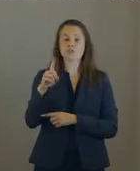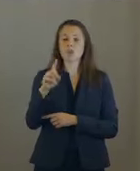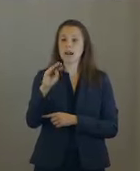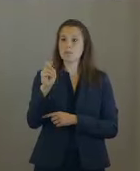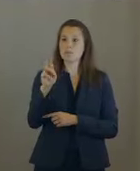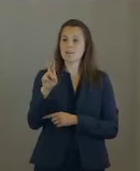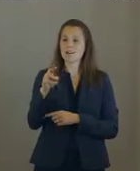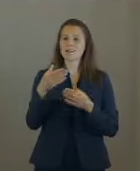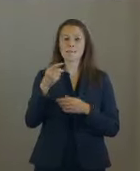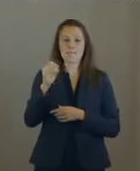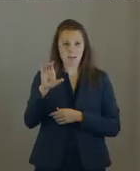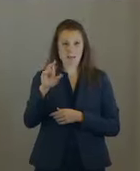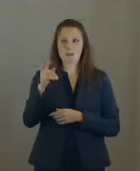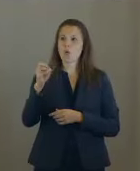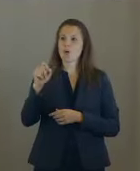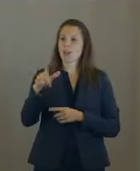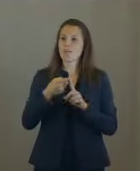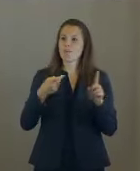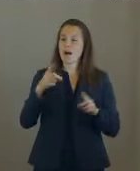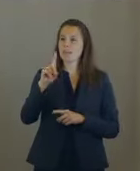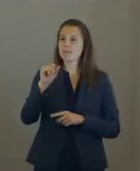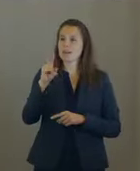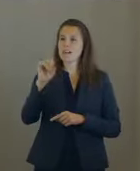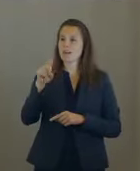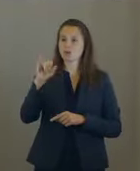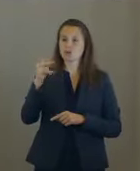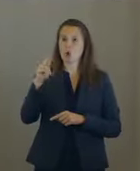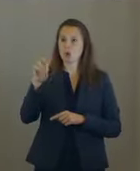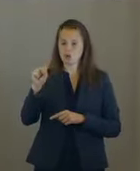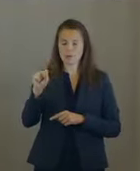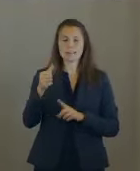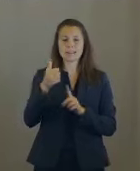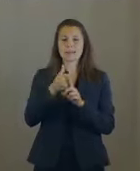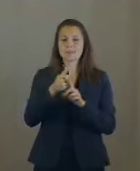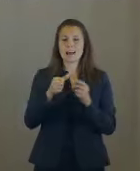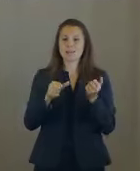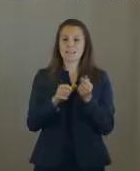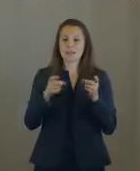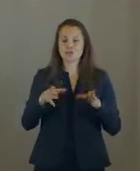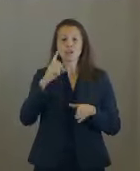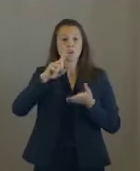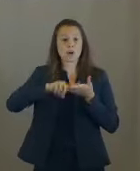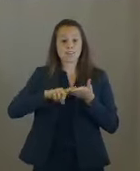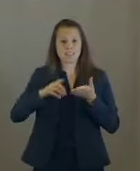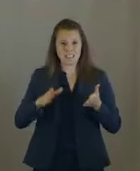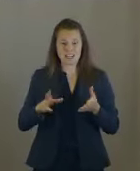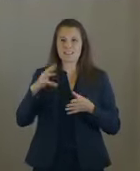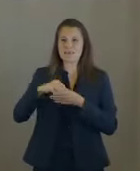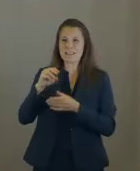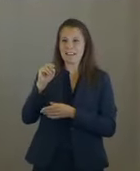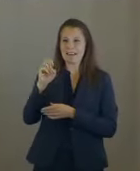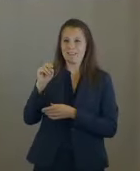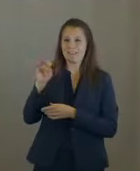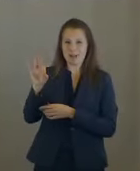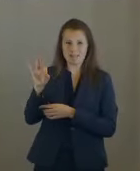department's public portal from David Jones, who serves as the Deputy Director of Investigations for the department's Enforcement